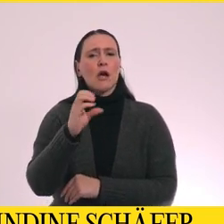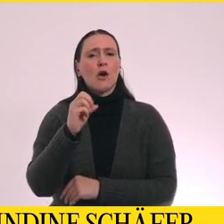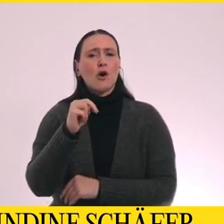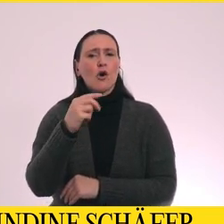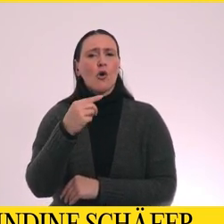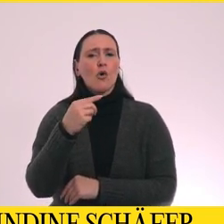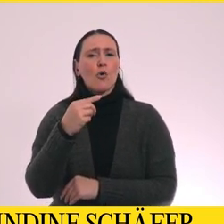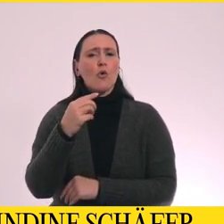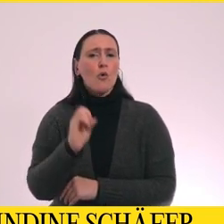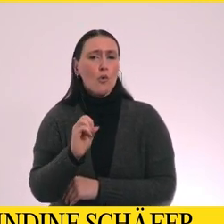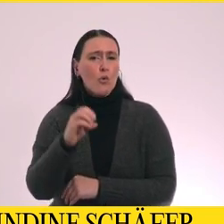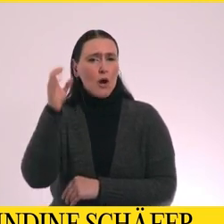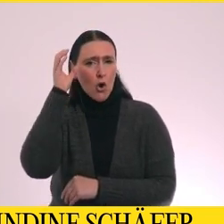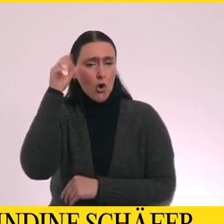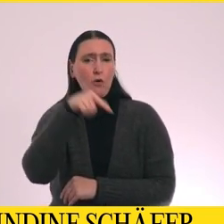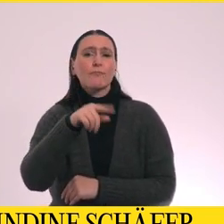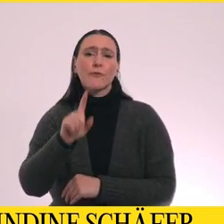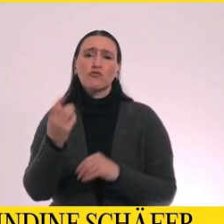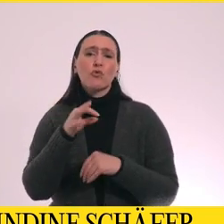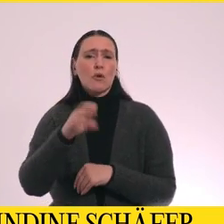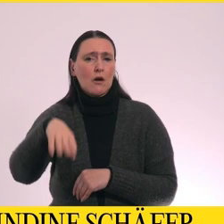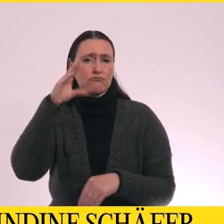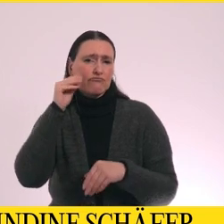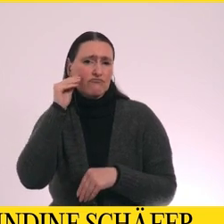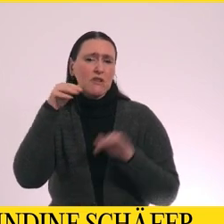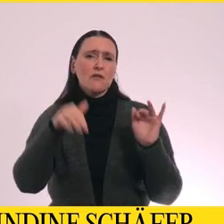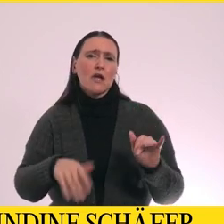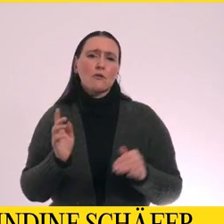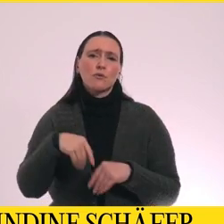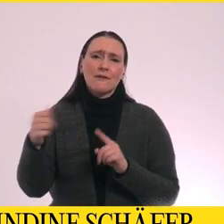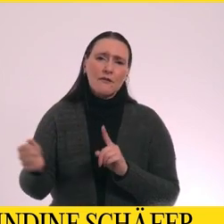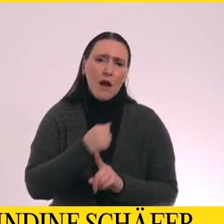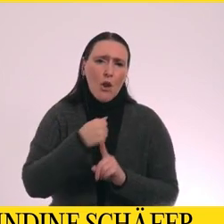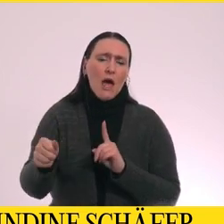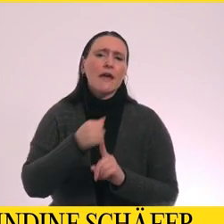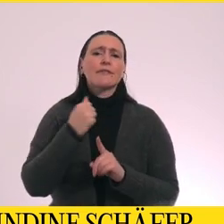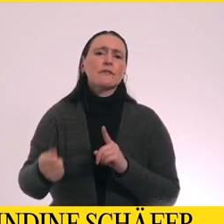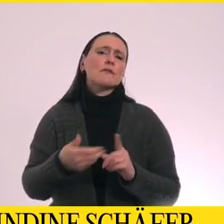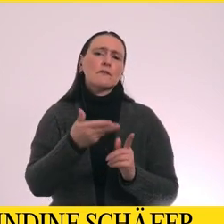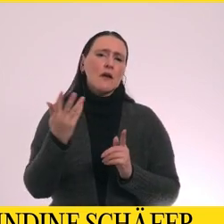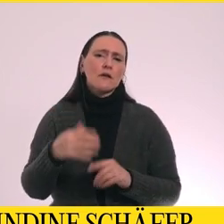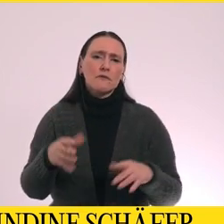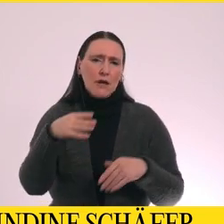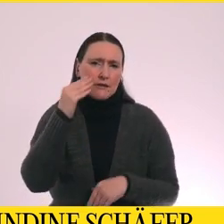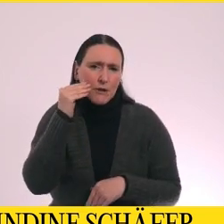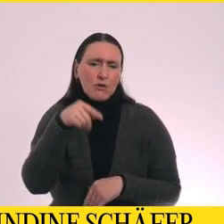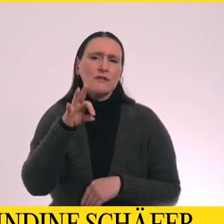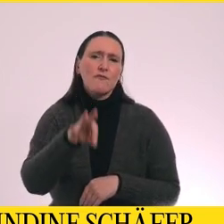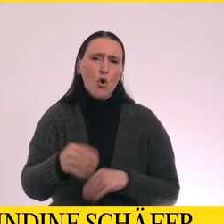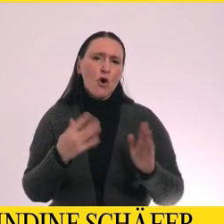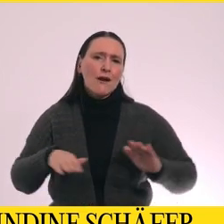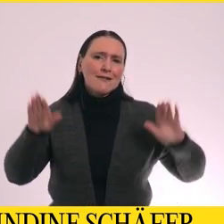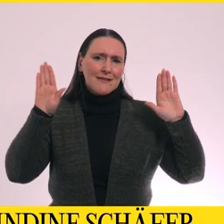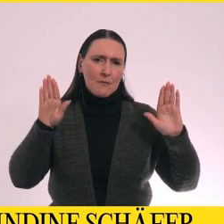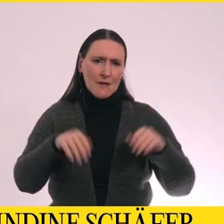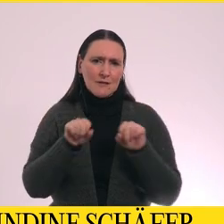the Danish asylum system and its violence for a number of years. And the reason she's not here